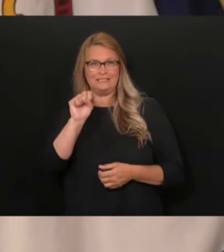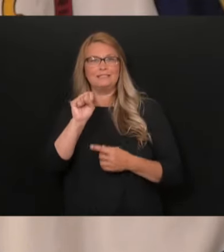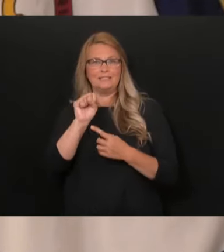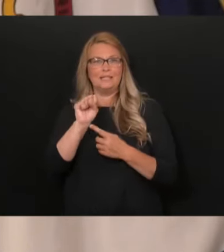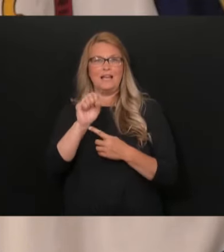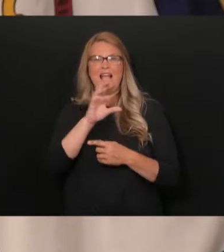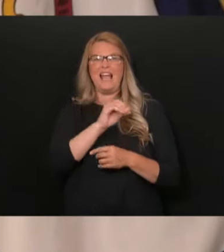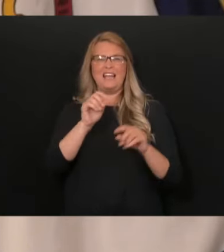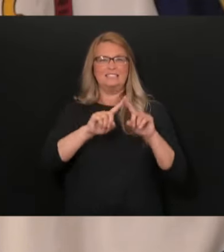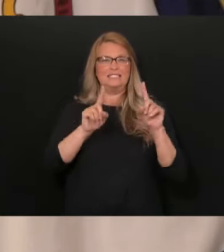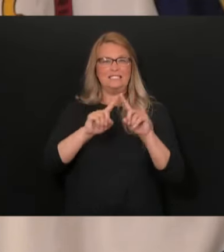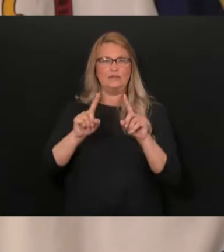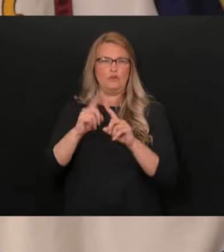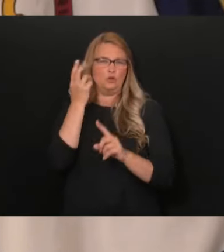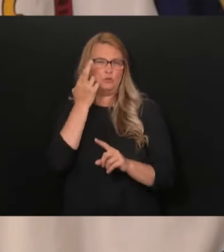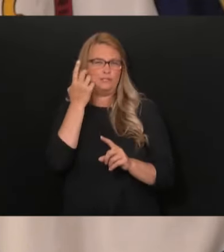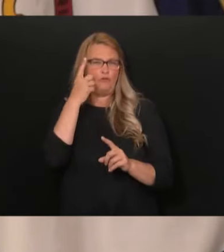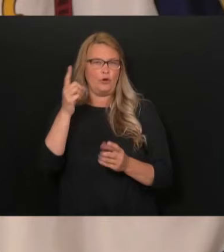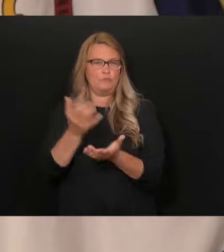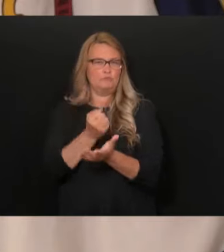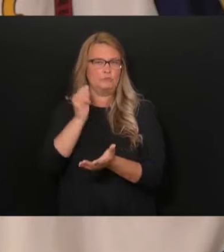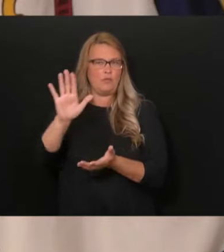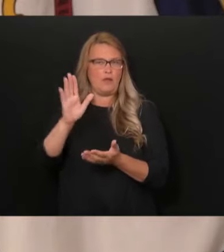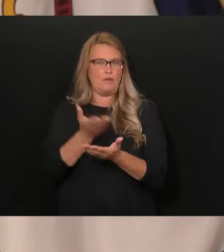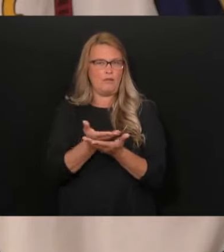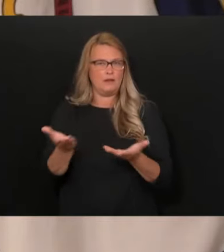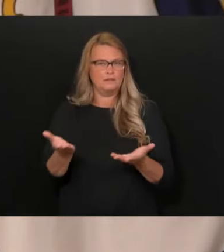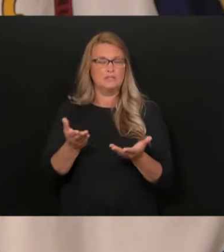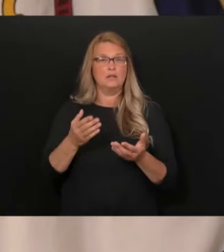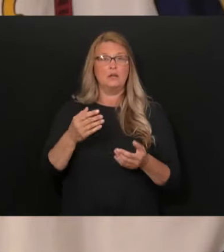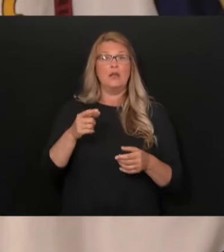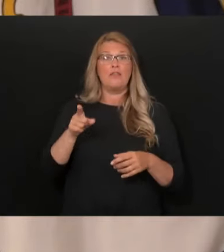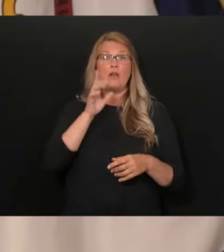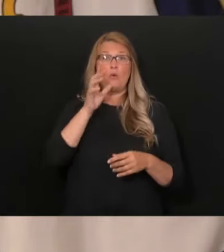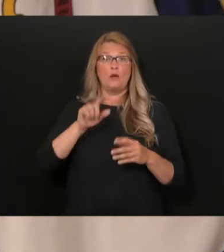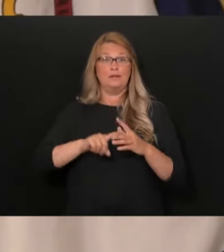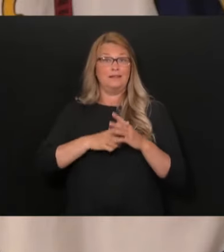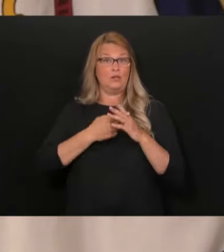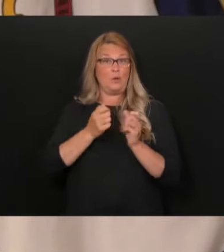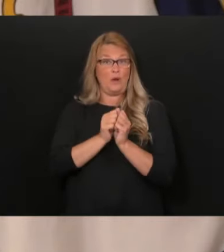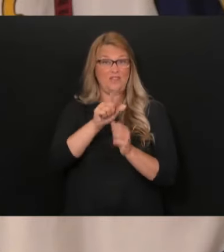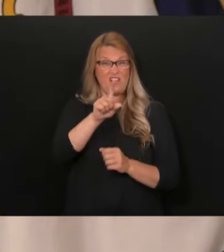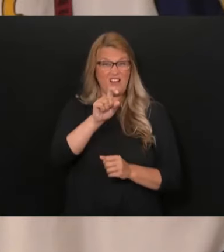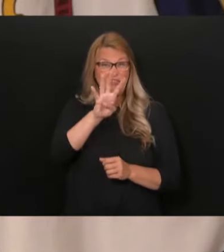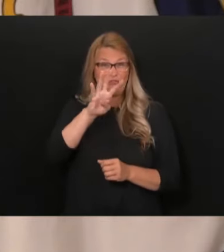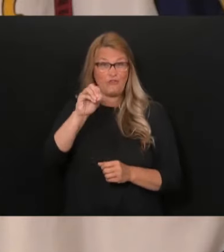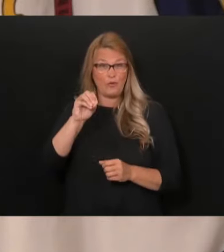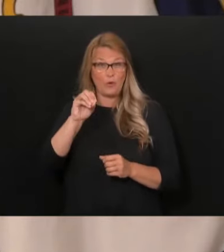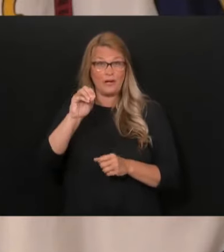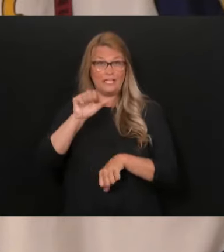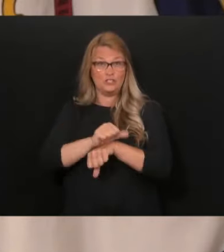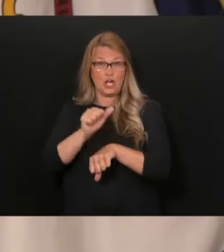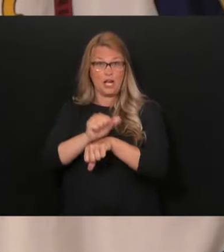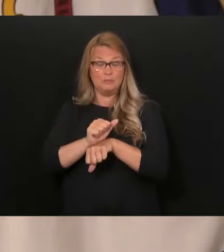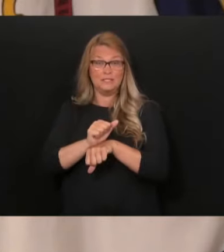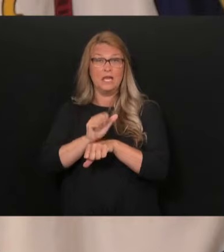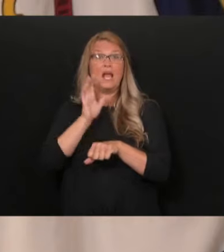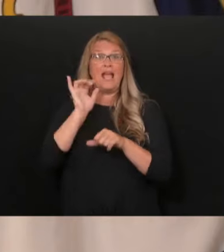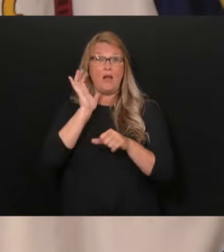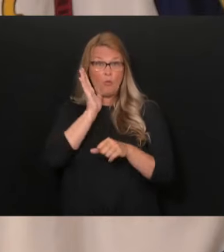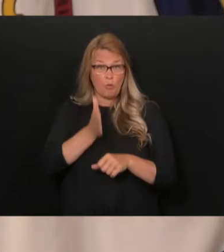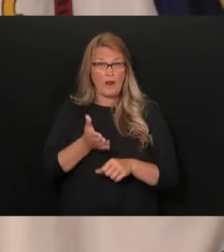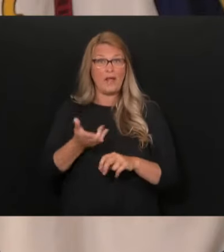just on and on. They're going to retain the 140 jobs that are there and plan to steadily increase